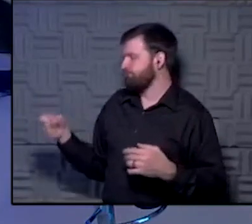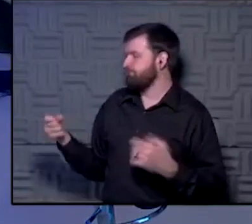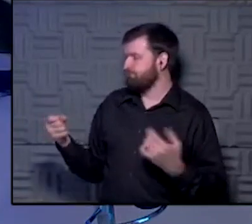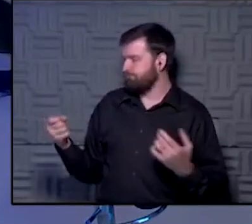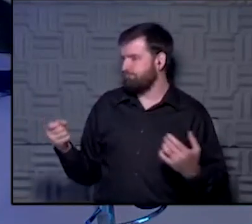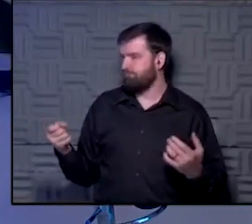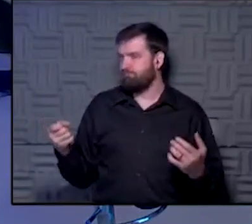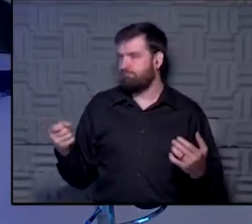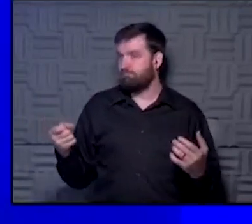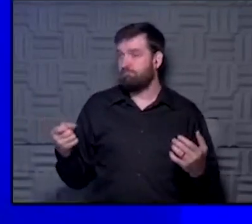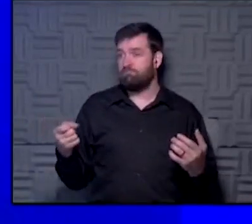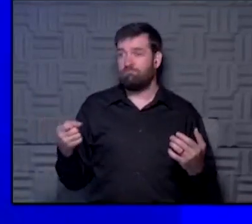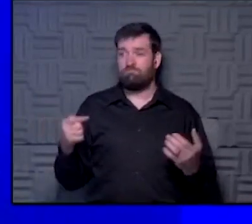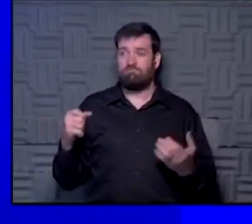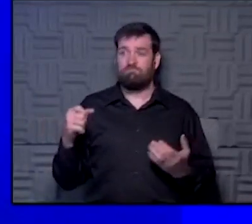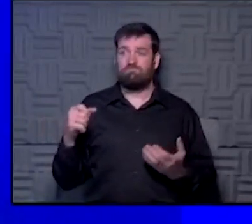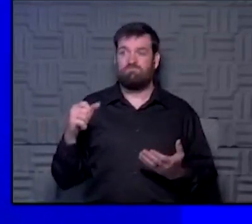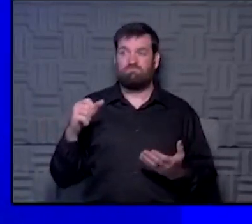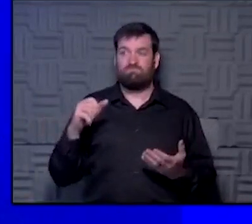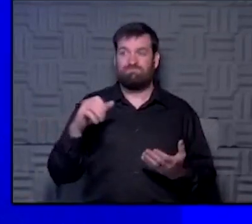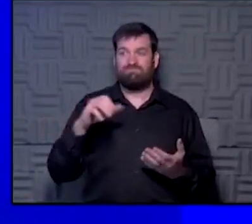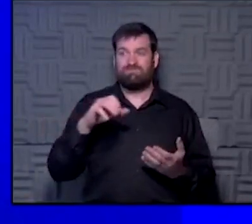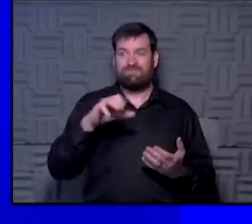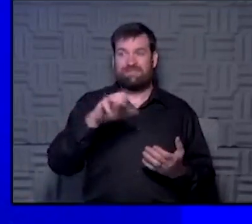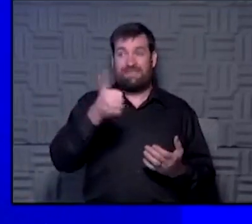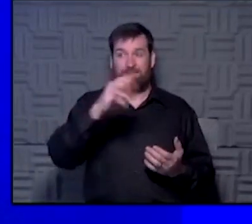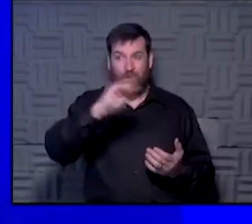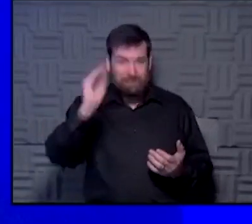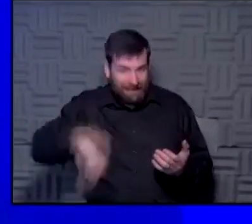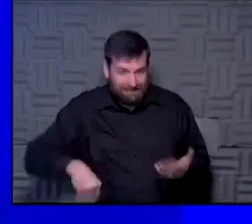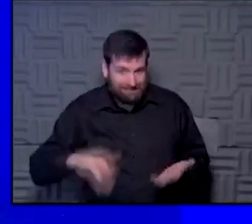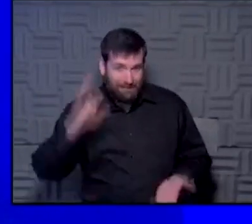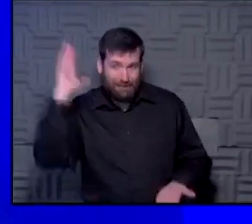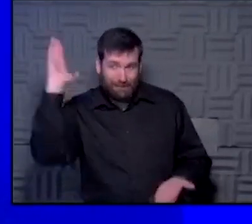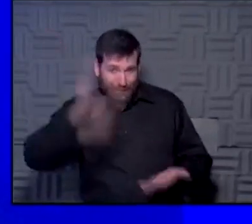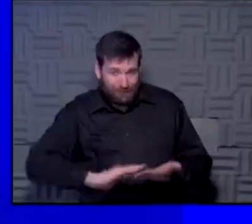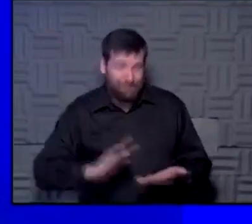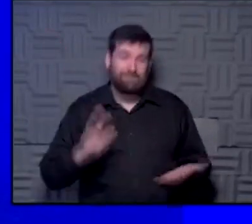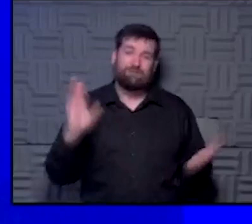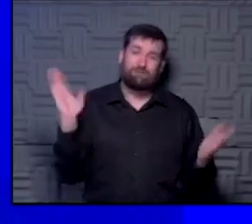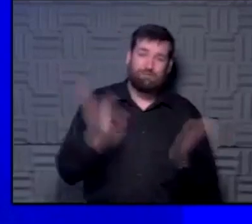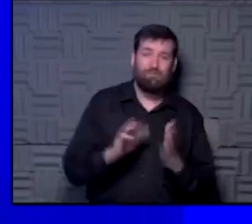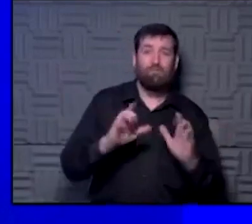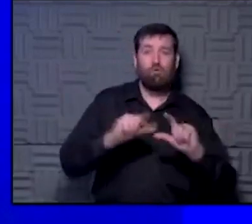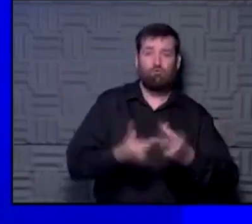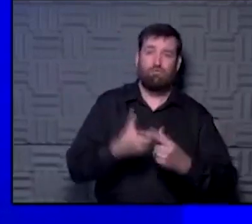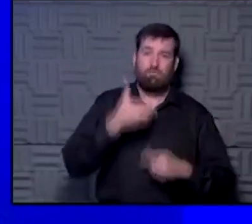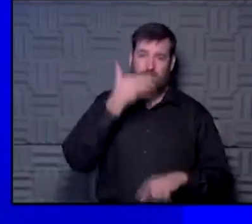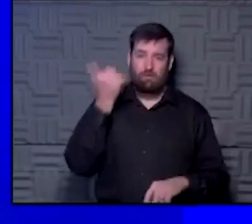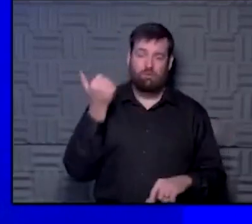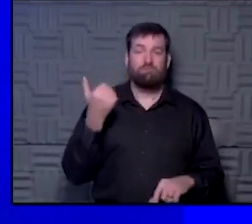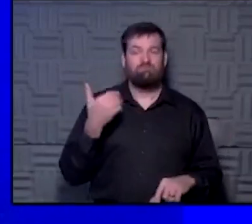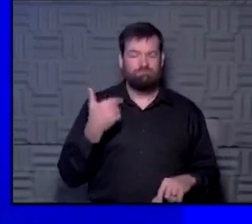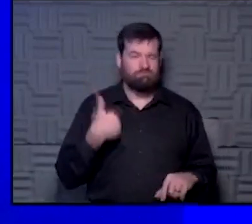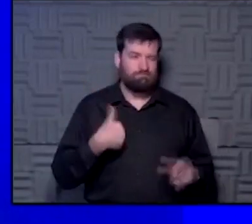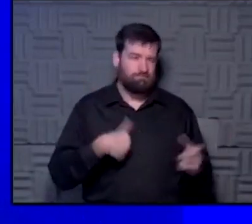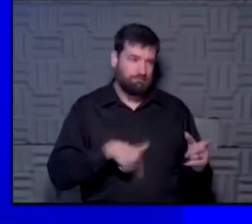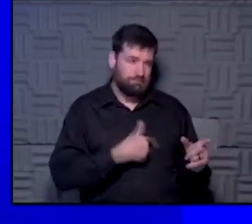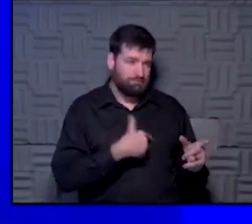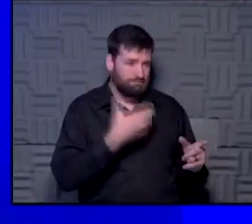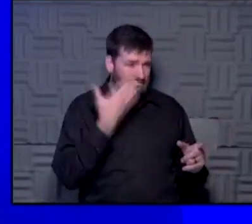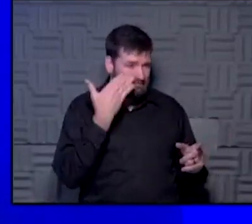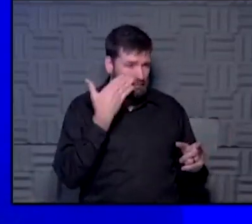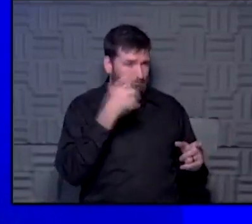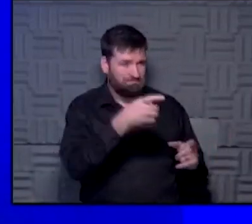can, cut it down to about 10% of that, The smaller group gatherings are certainly better. We know you know that obviously